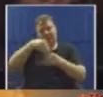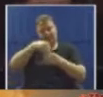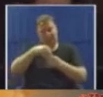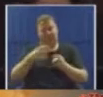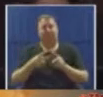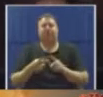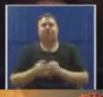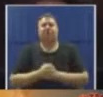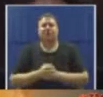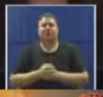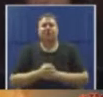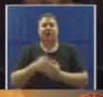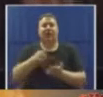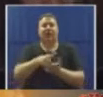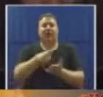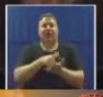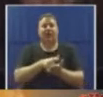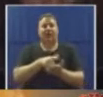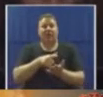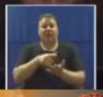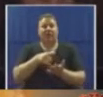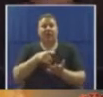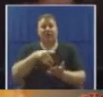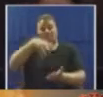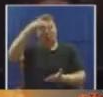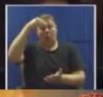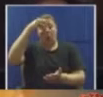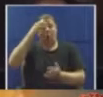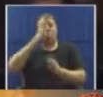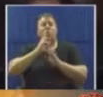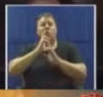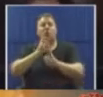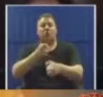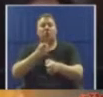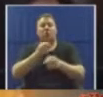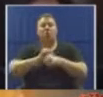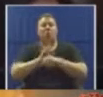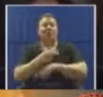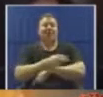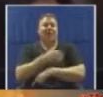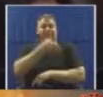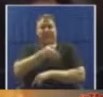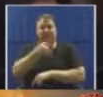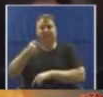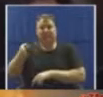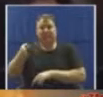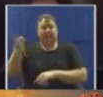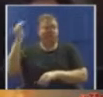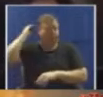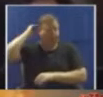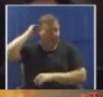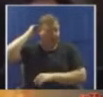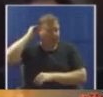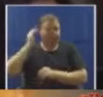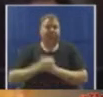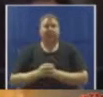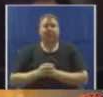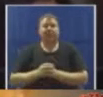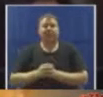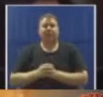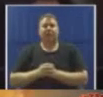Drawing on the lessons that we have learned from responding to the COVID-19 pandemic, the proposed global